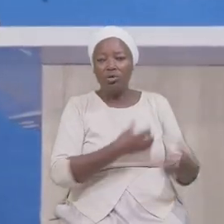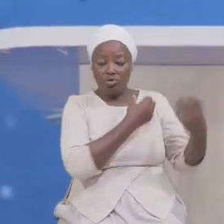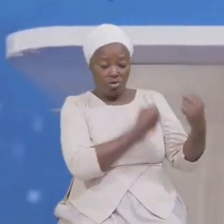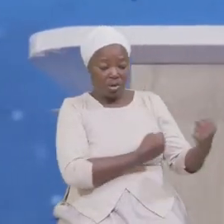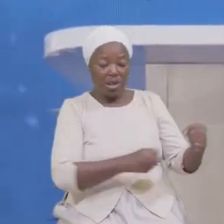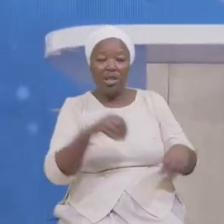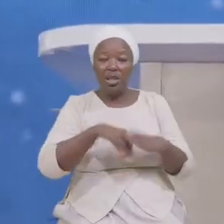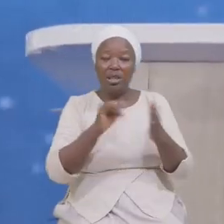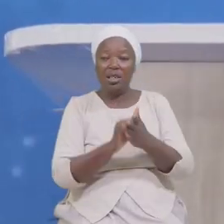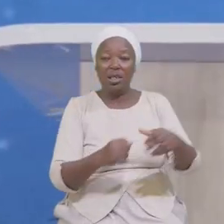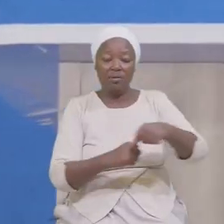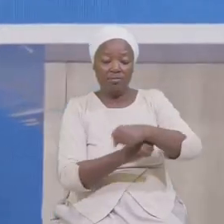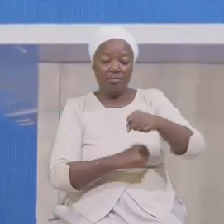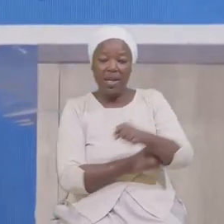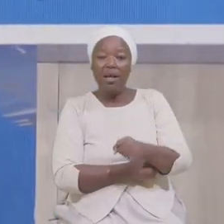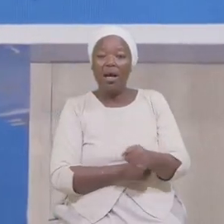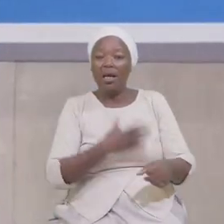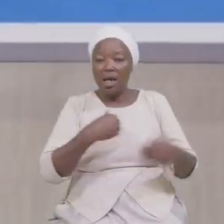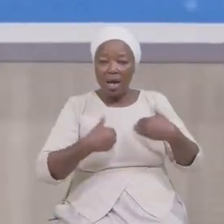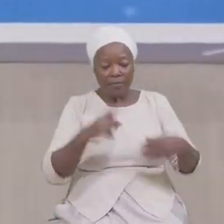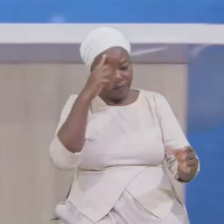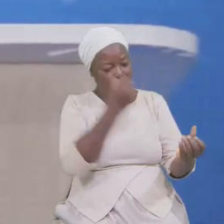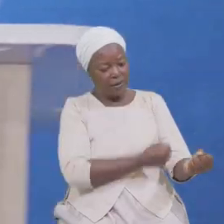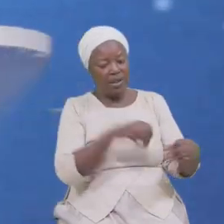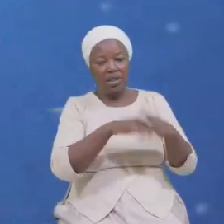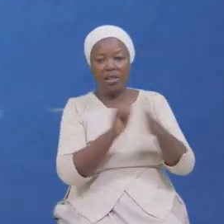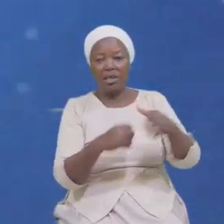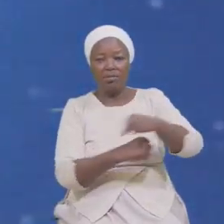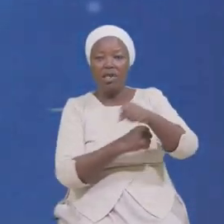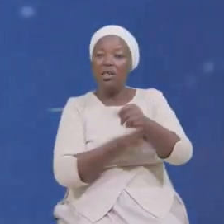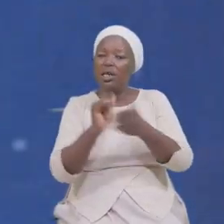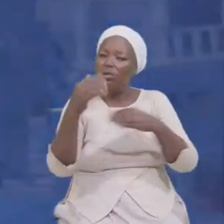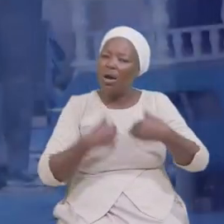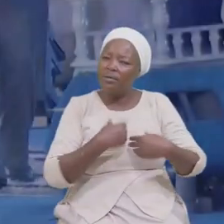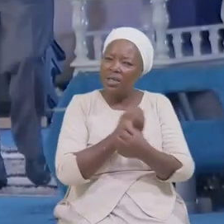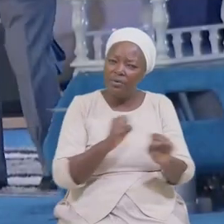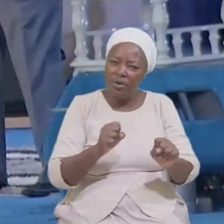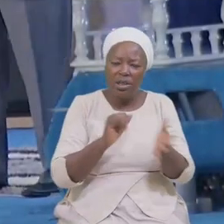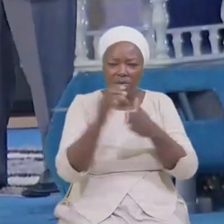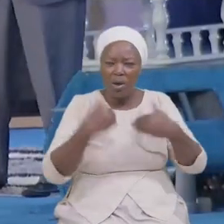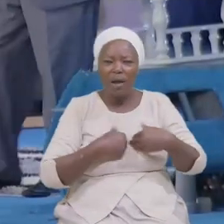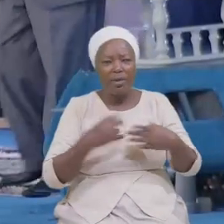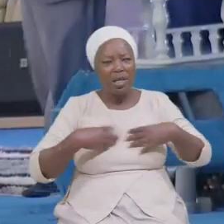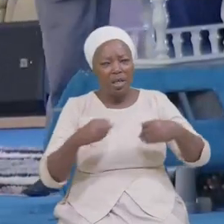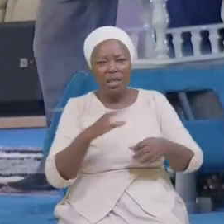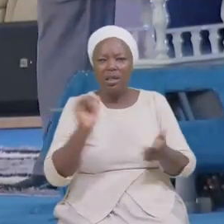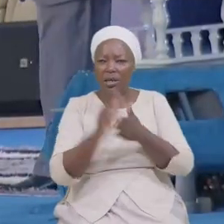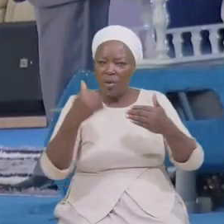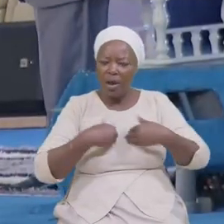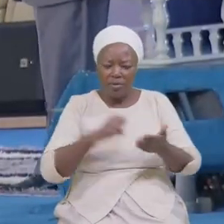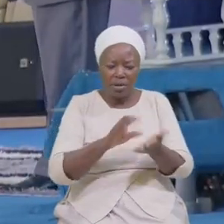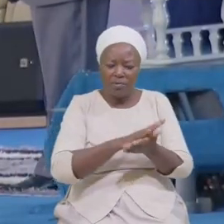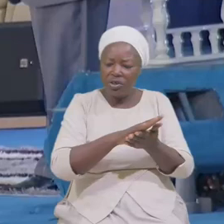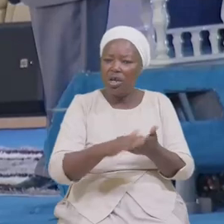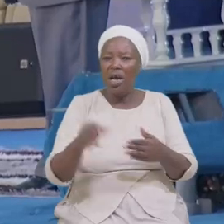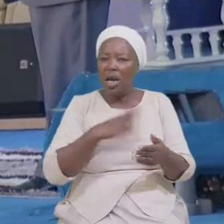having faith in that cornerstone, that you have salvation, that you have healing, that you have sanctification, that you have